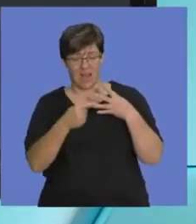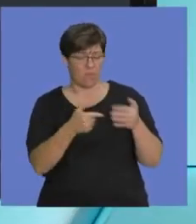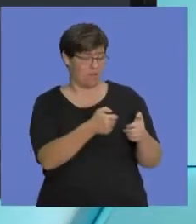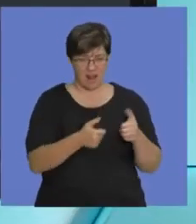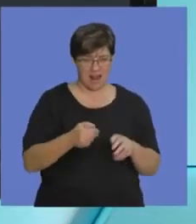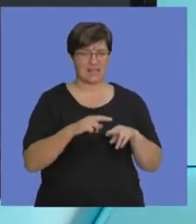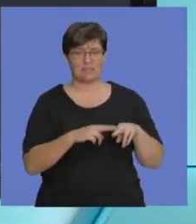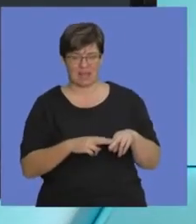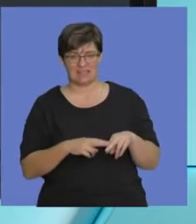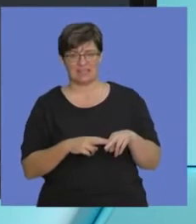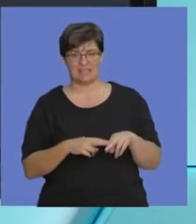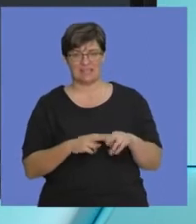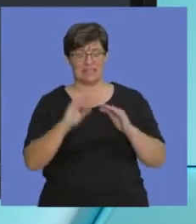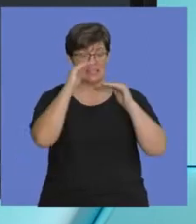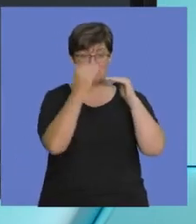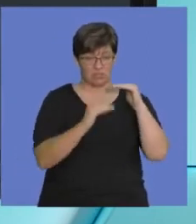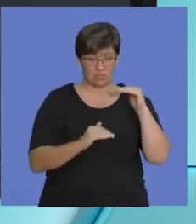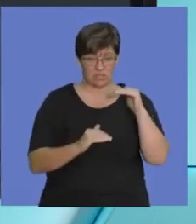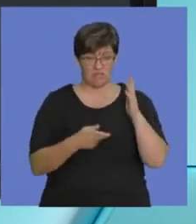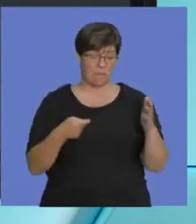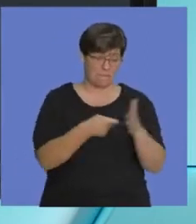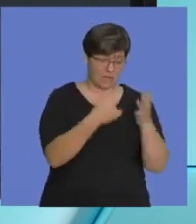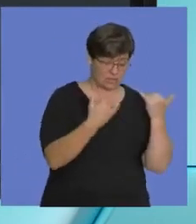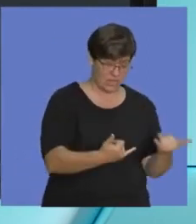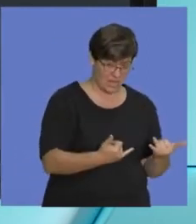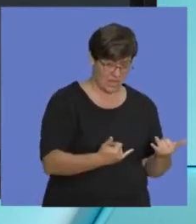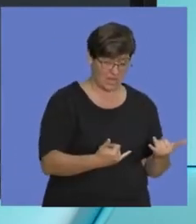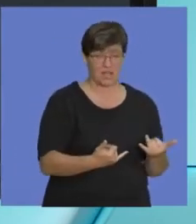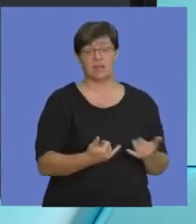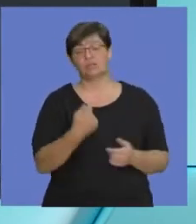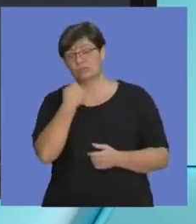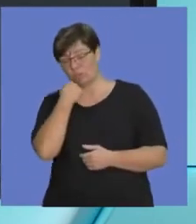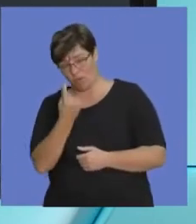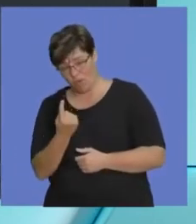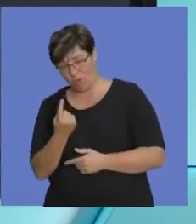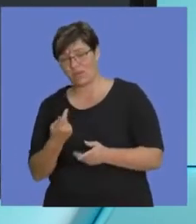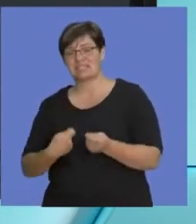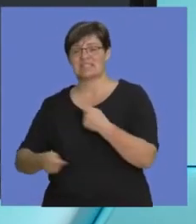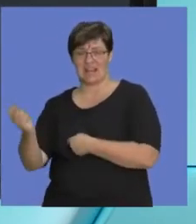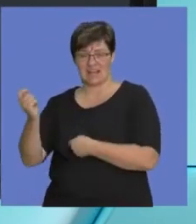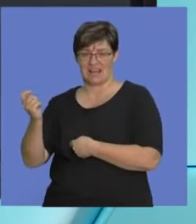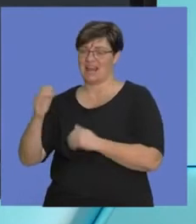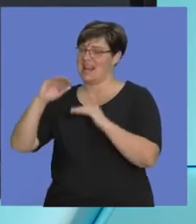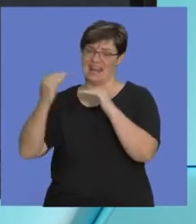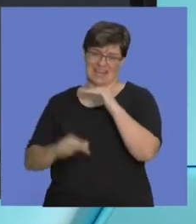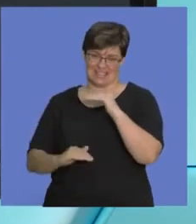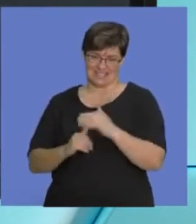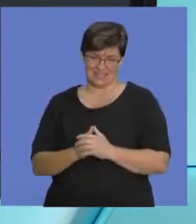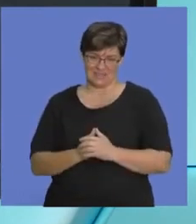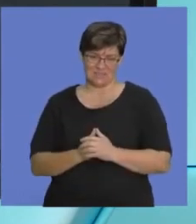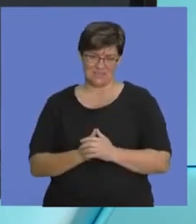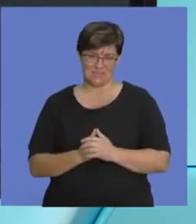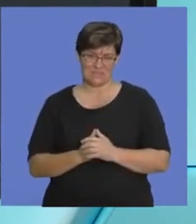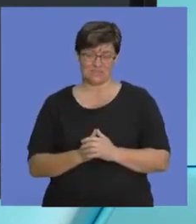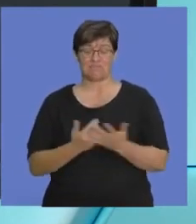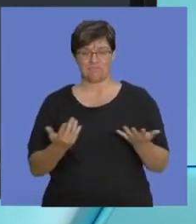these gadgets of ours, depending on the rate of depreciation, if I buy it today, definitely tomorrow when I sell it, it will be way